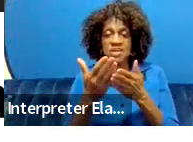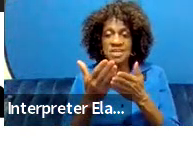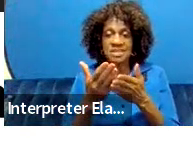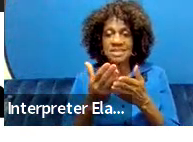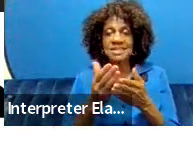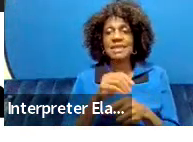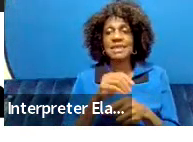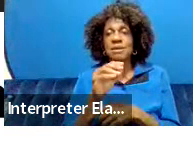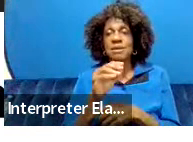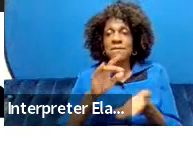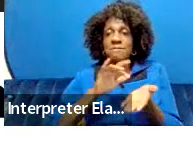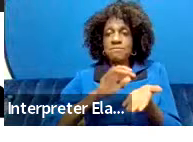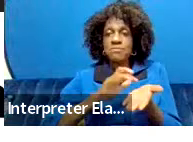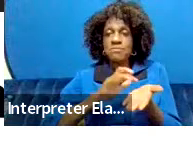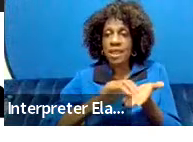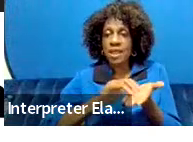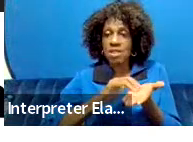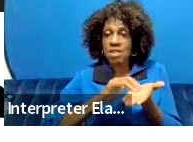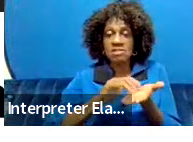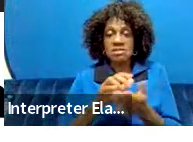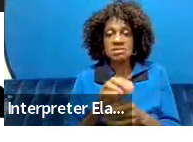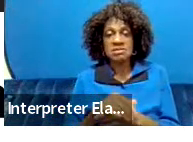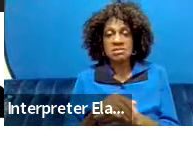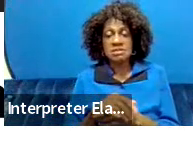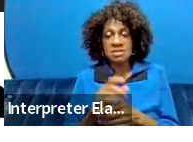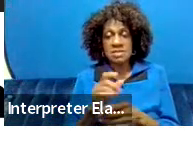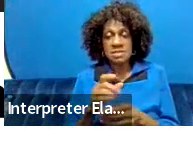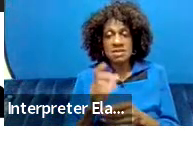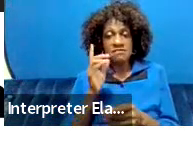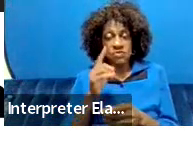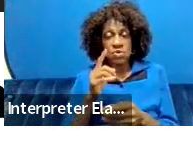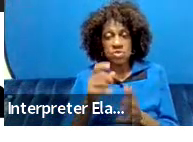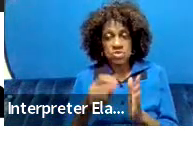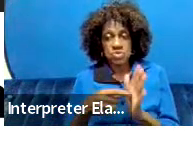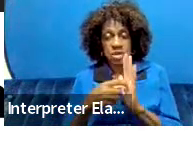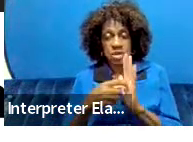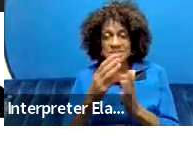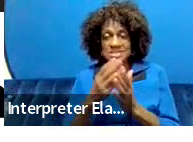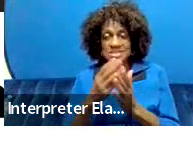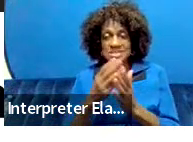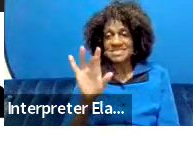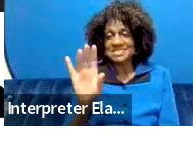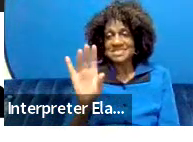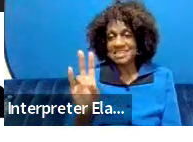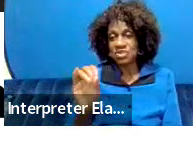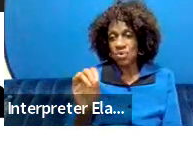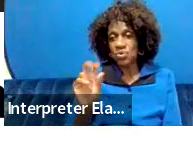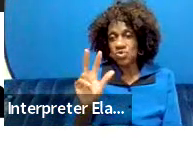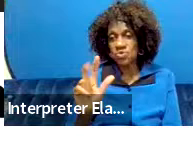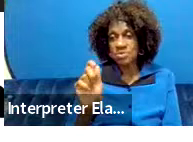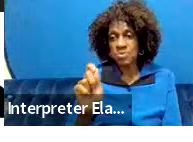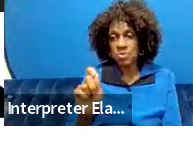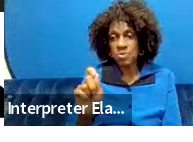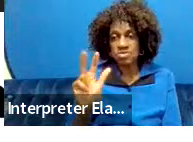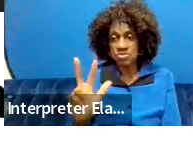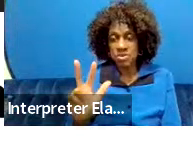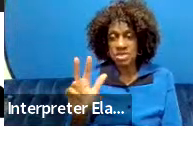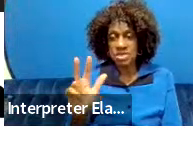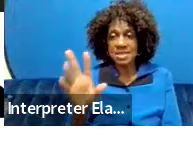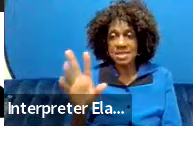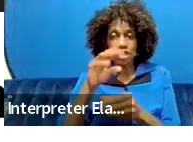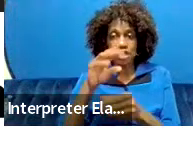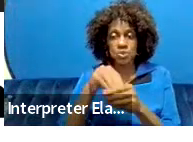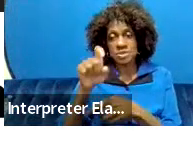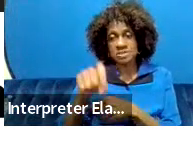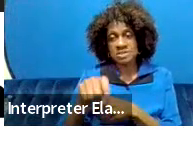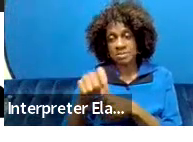Braille, meeting the requirements in section 703.3, including that they